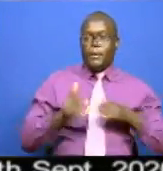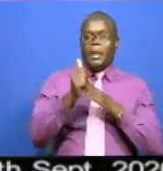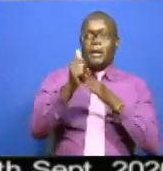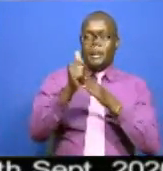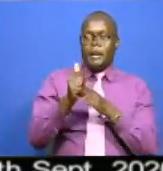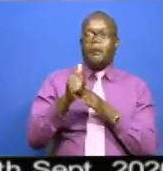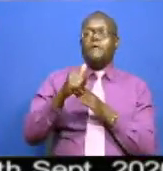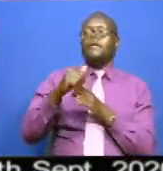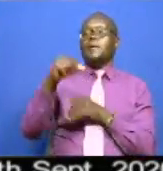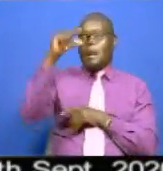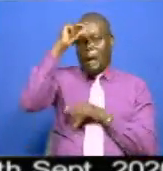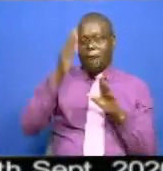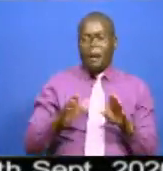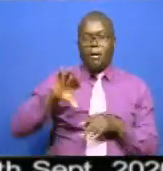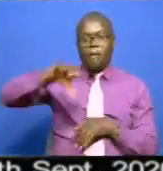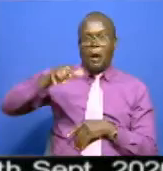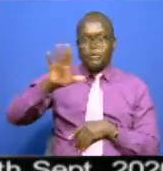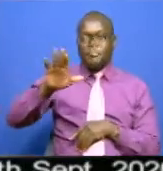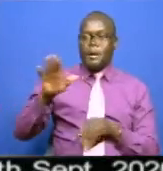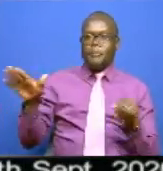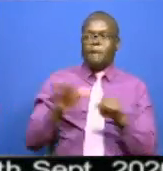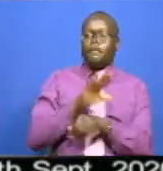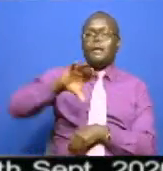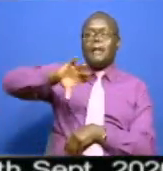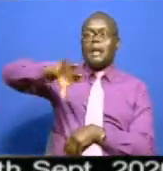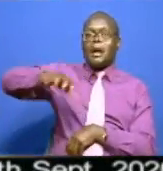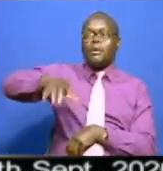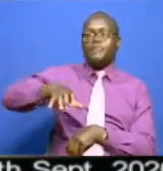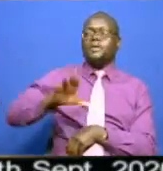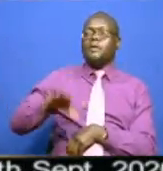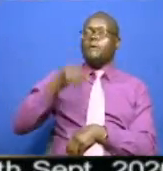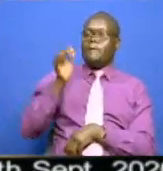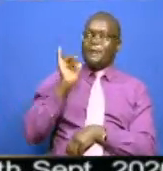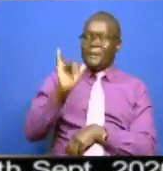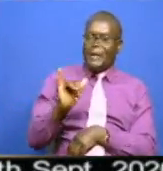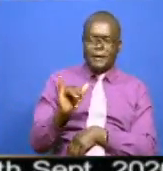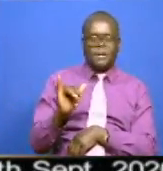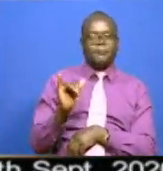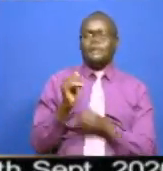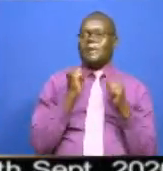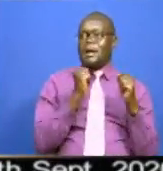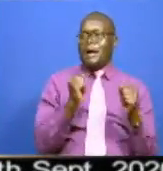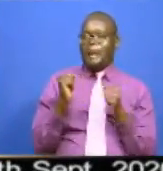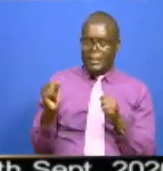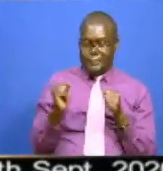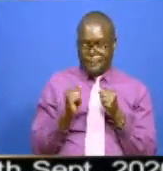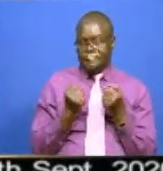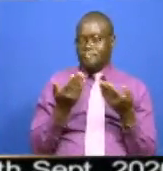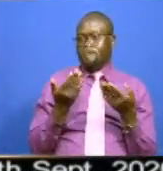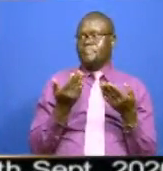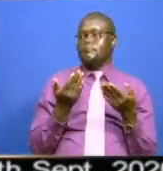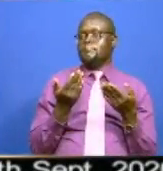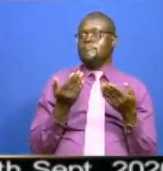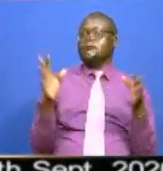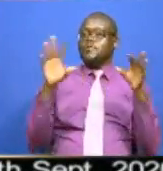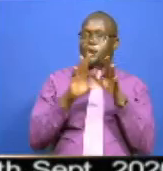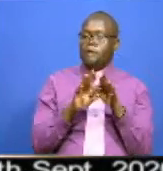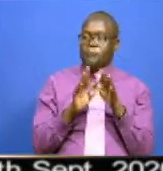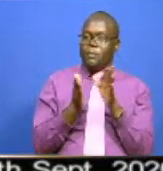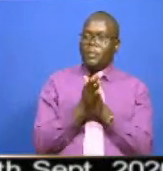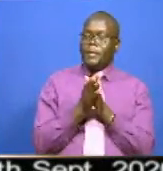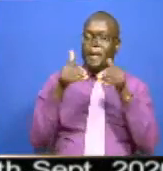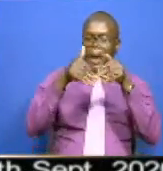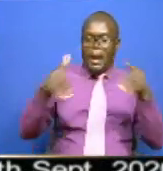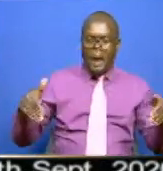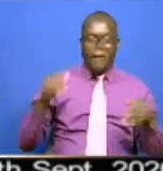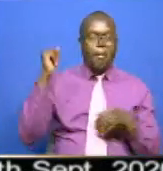the governor of his county, in the entire county. And we found that difficult to rationalize with non-partisanship. The